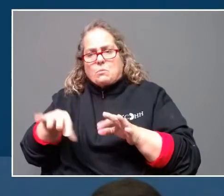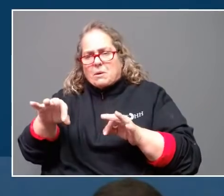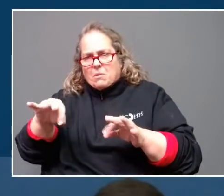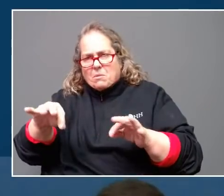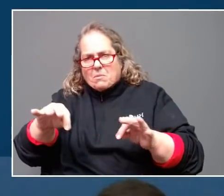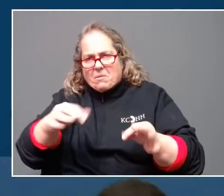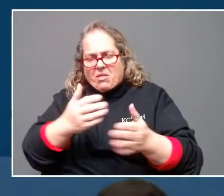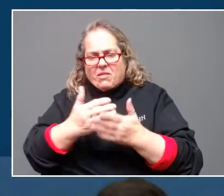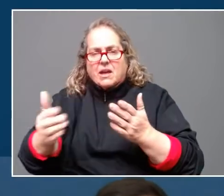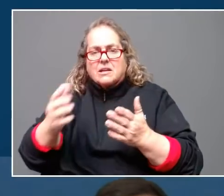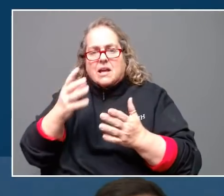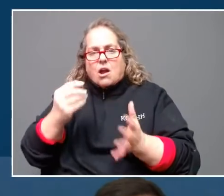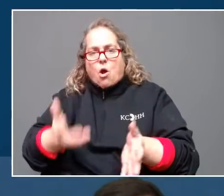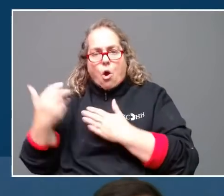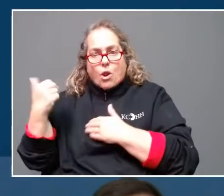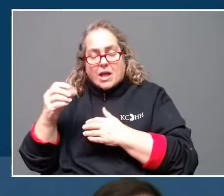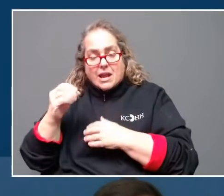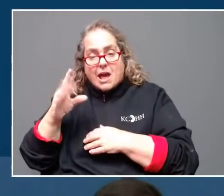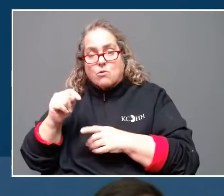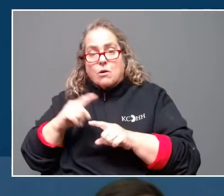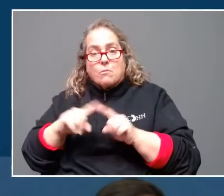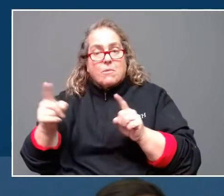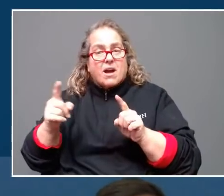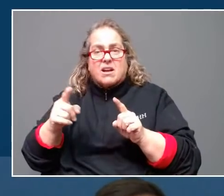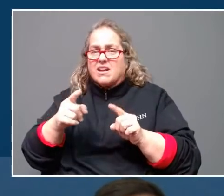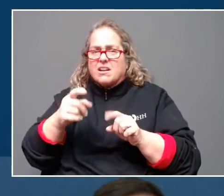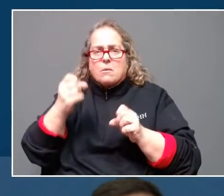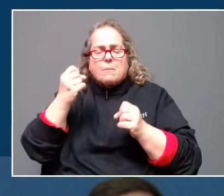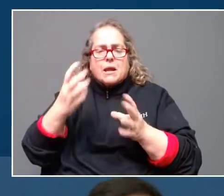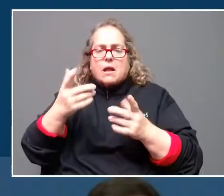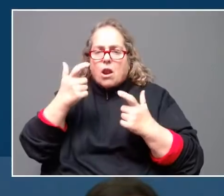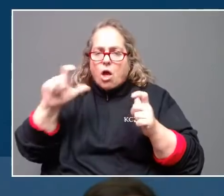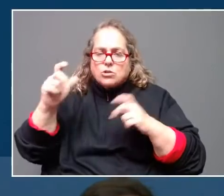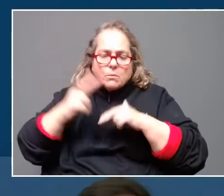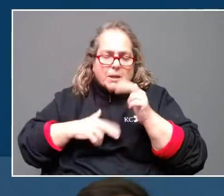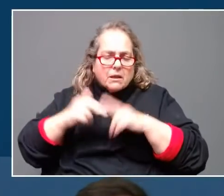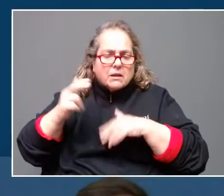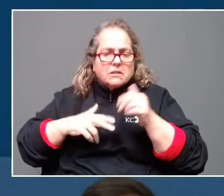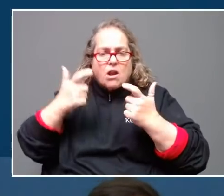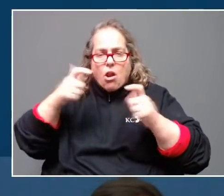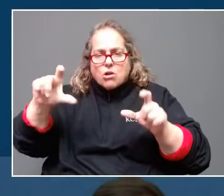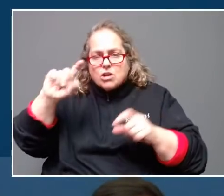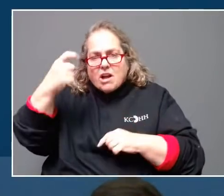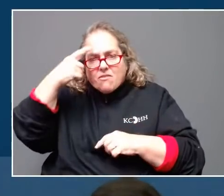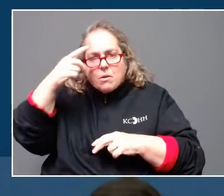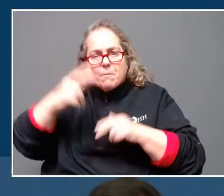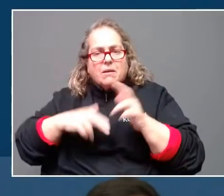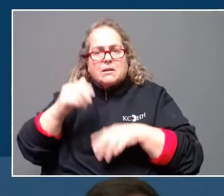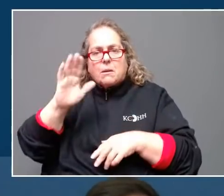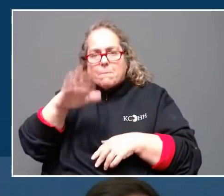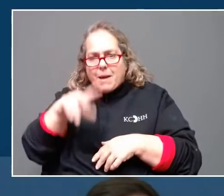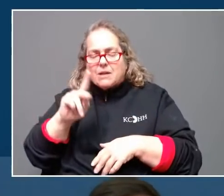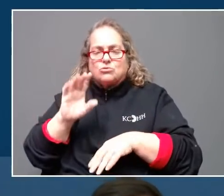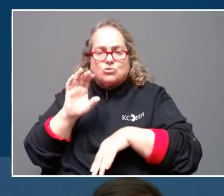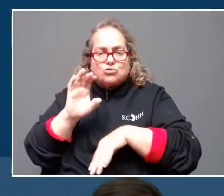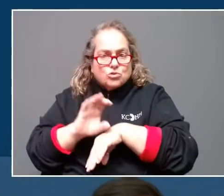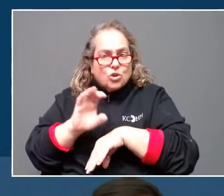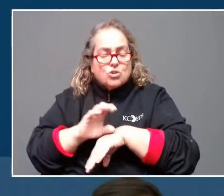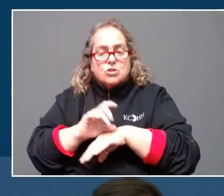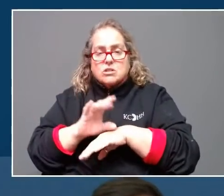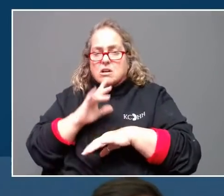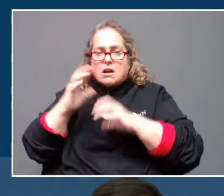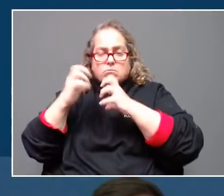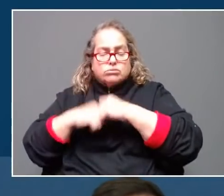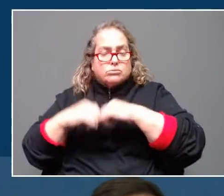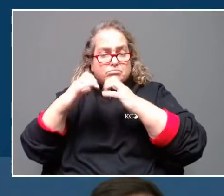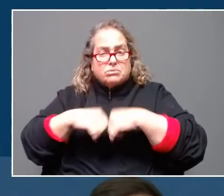ultimately haul it out. There are large buildings, large government buildings, banks, churches, etc.,